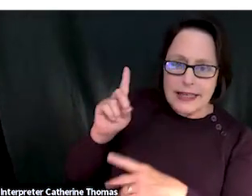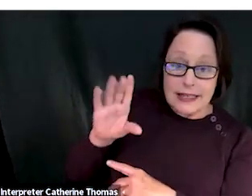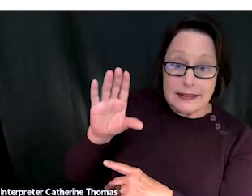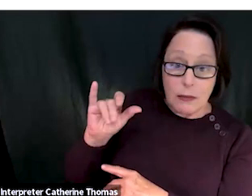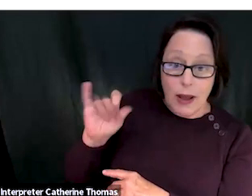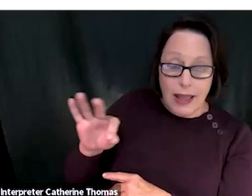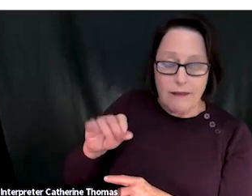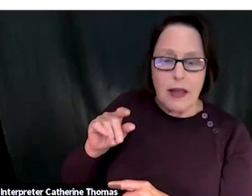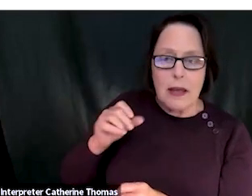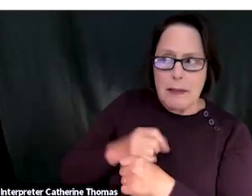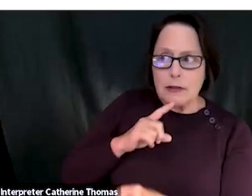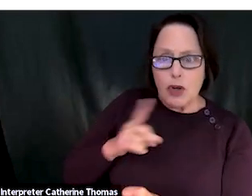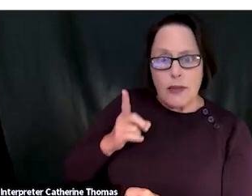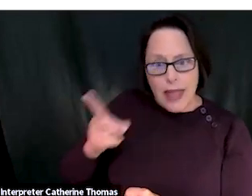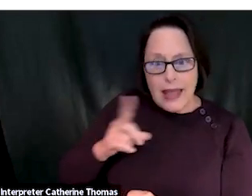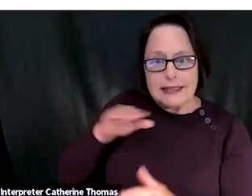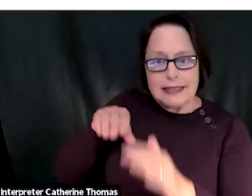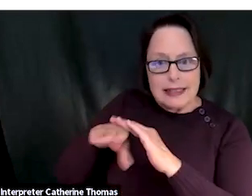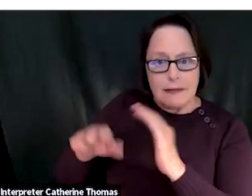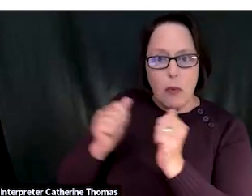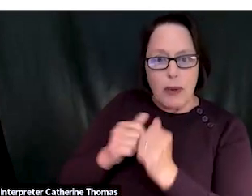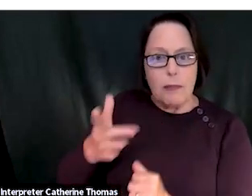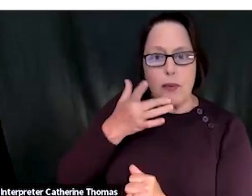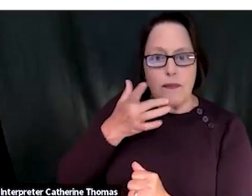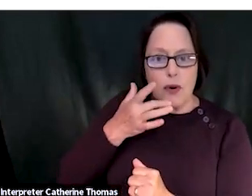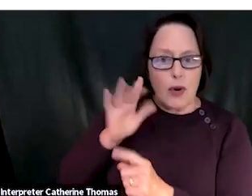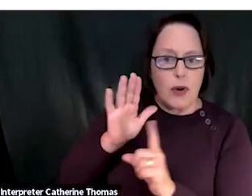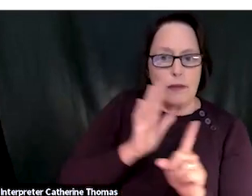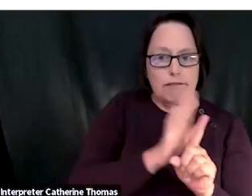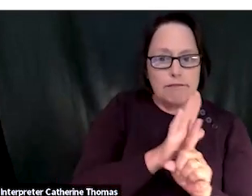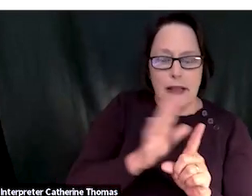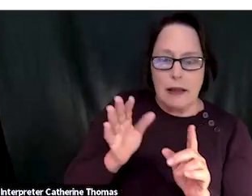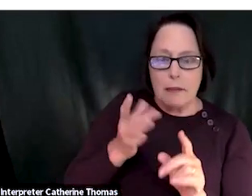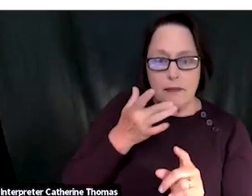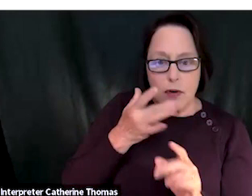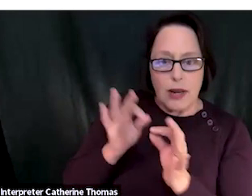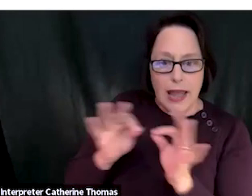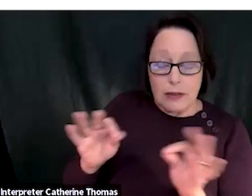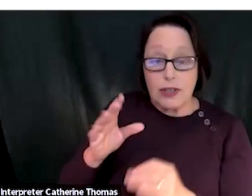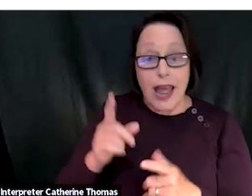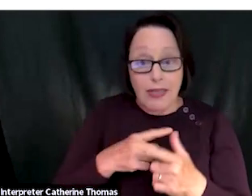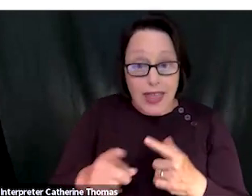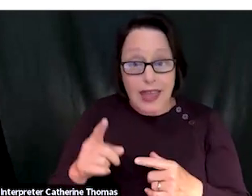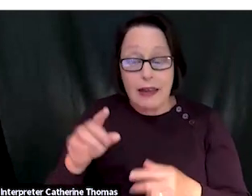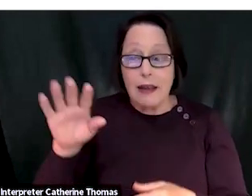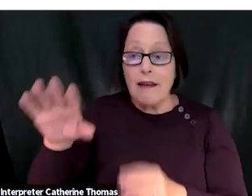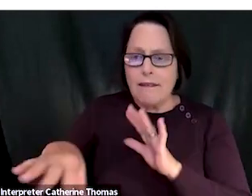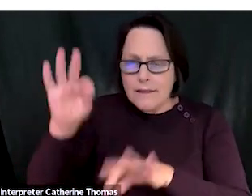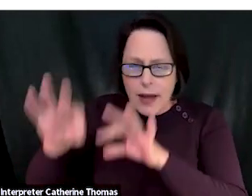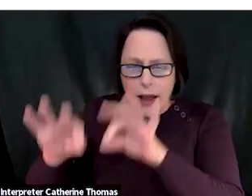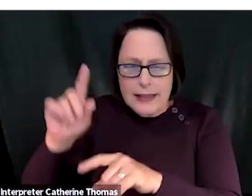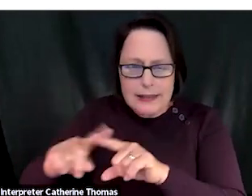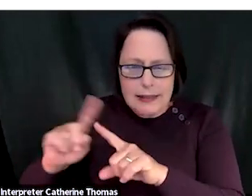accessible for their preferred language. And identify and translate vital